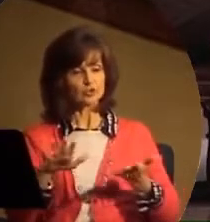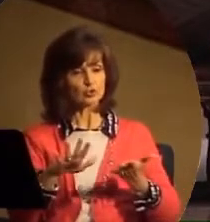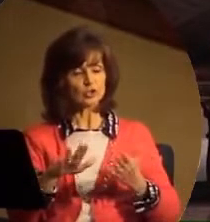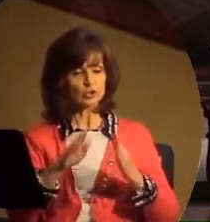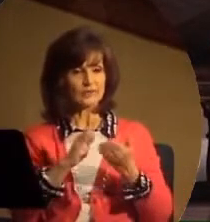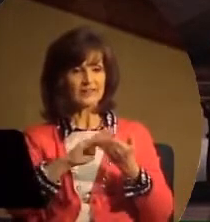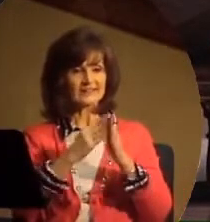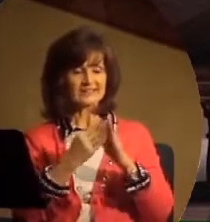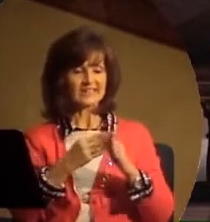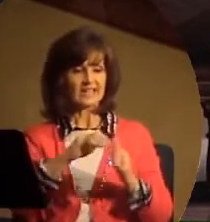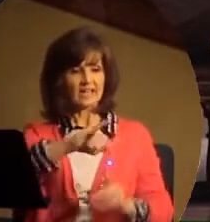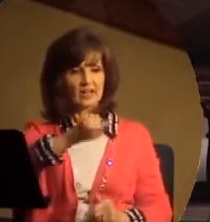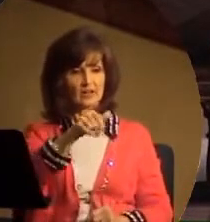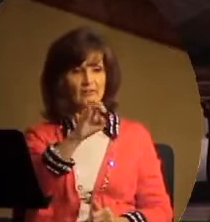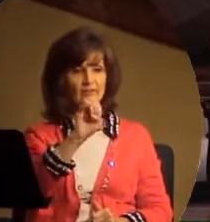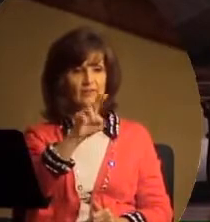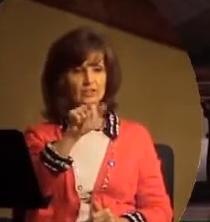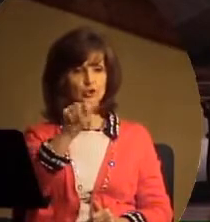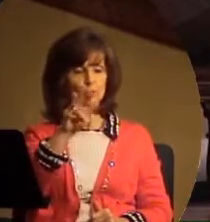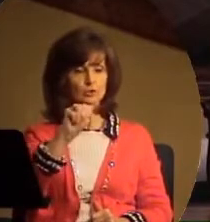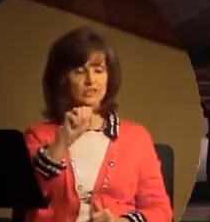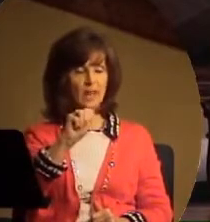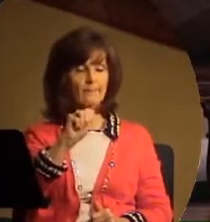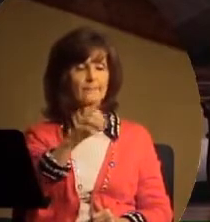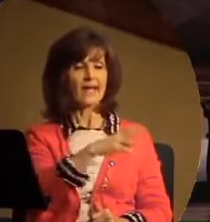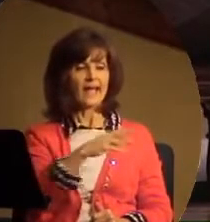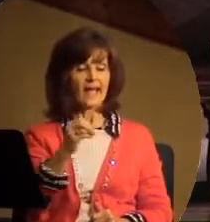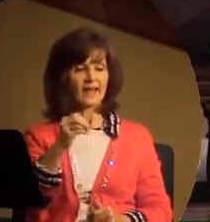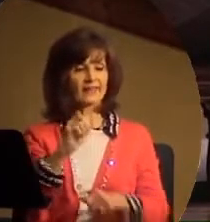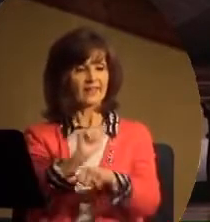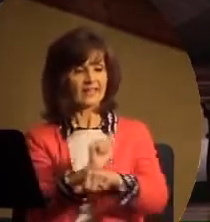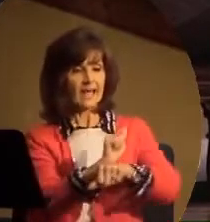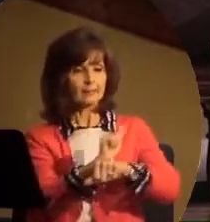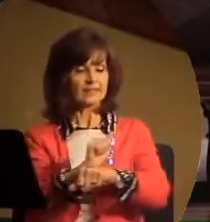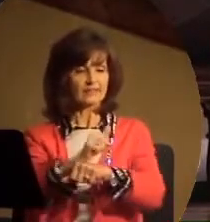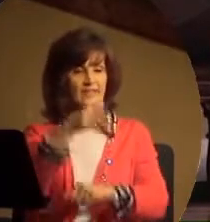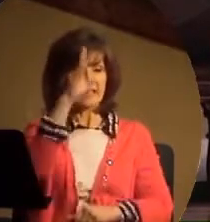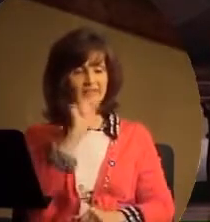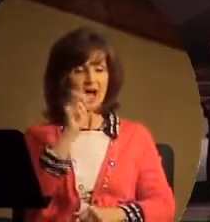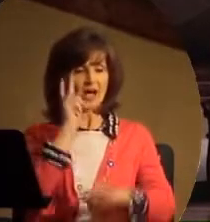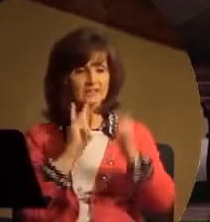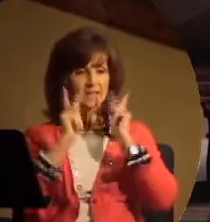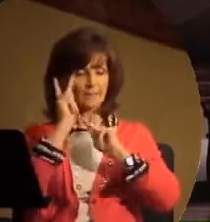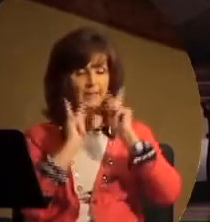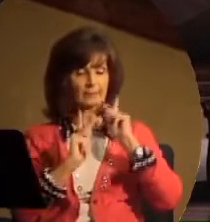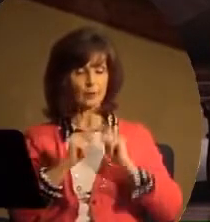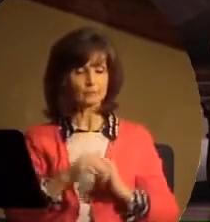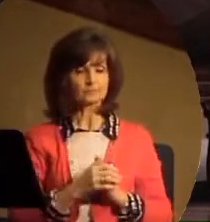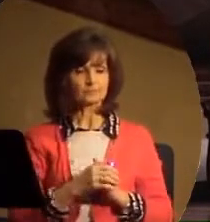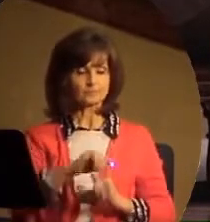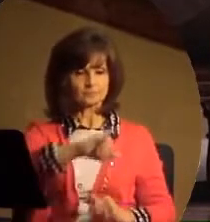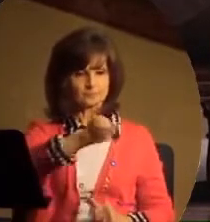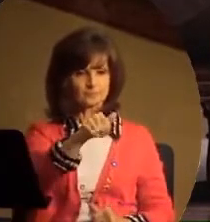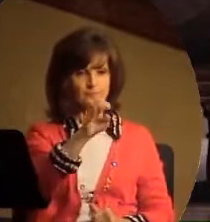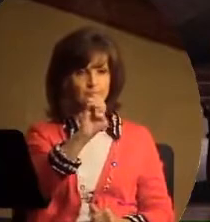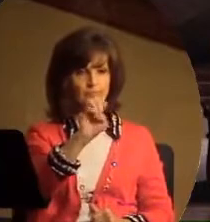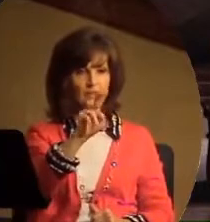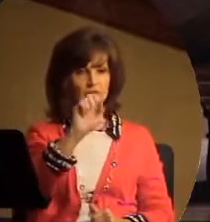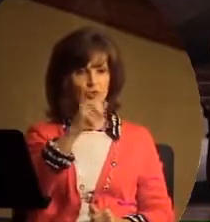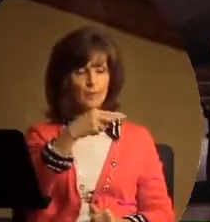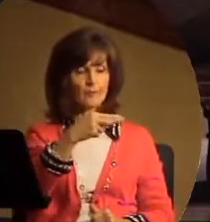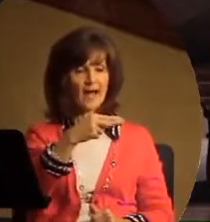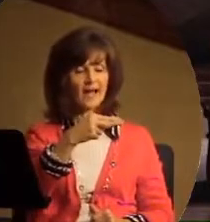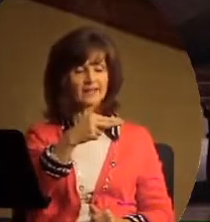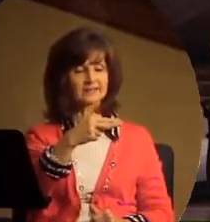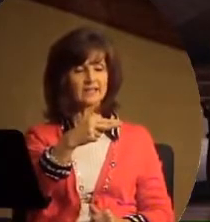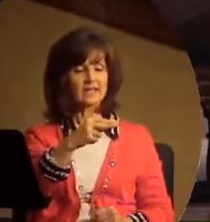of the city of Jerusalem and the captivity of God's people. Well, old Jeremiah prophesied in those days. We have his book, one of the longest books,